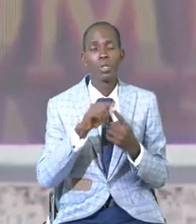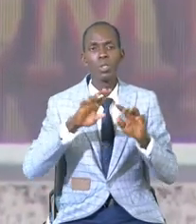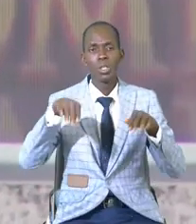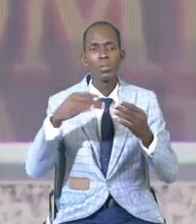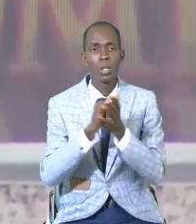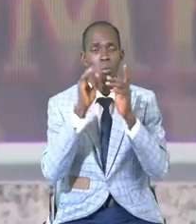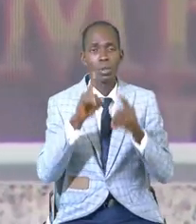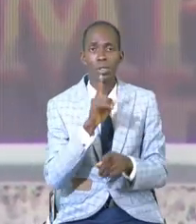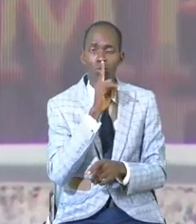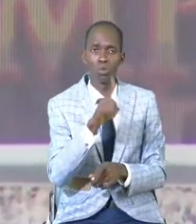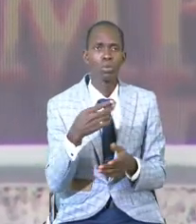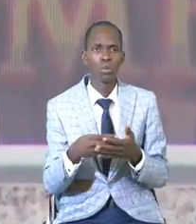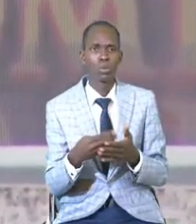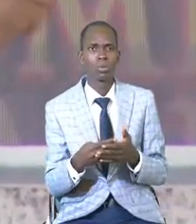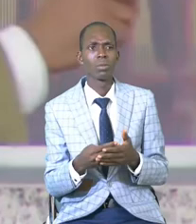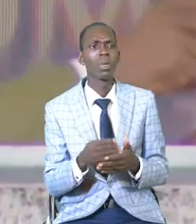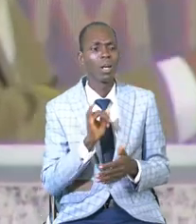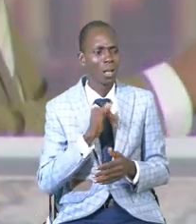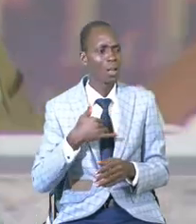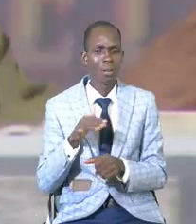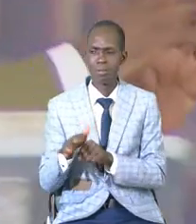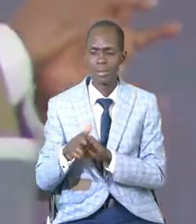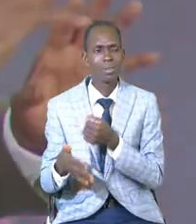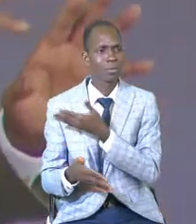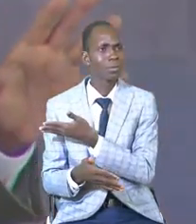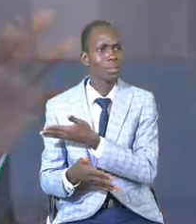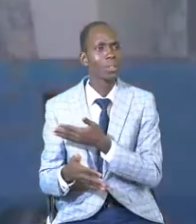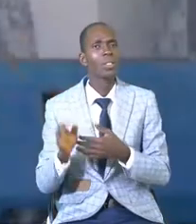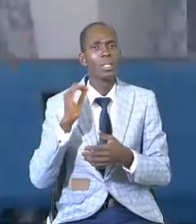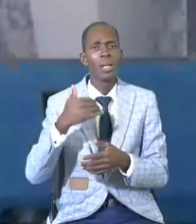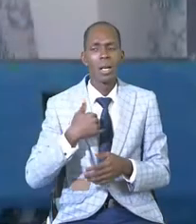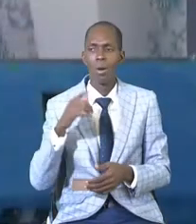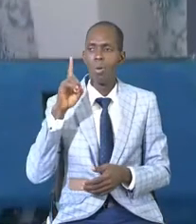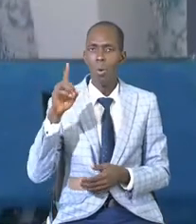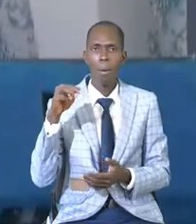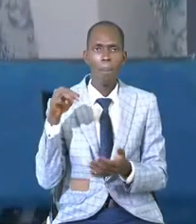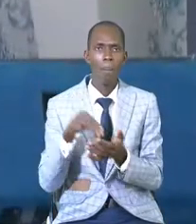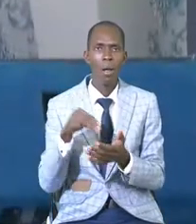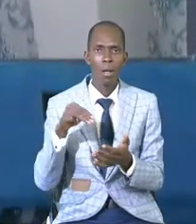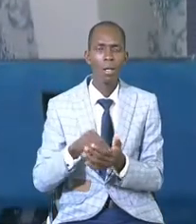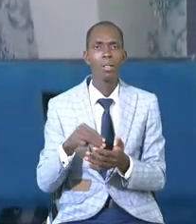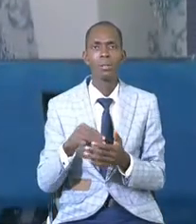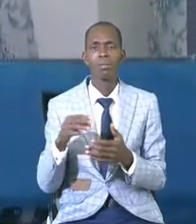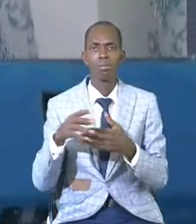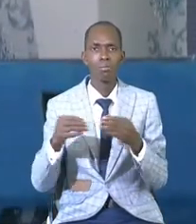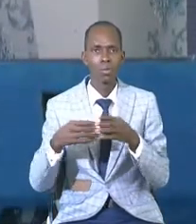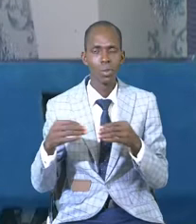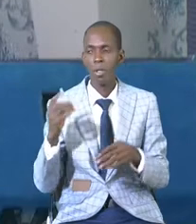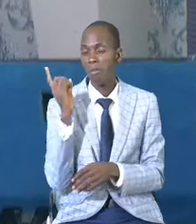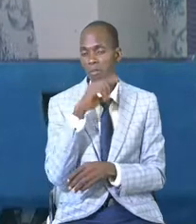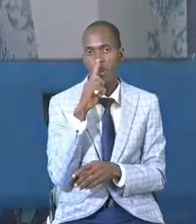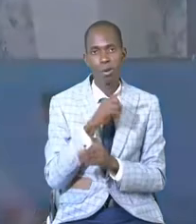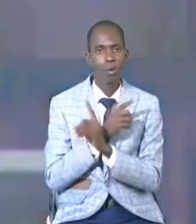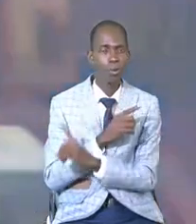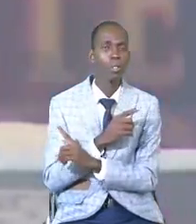he says, I have enough already. He has 1 million naira, $1 million counterfeit. And then you